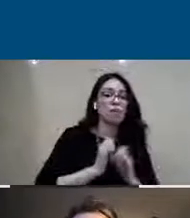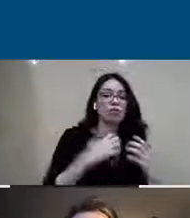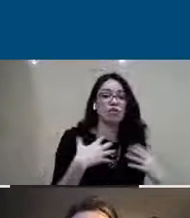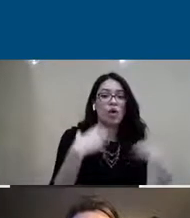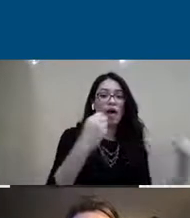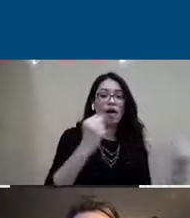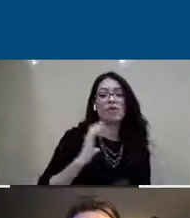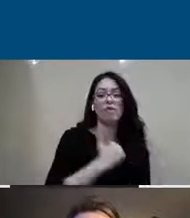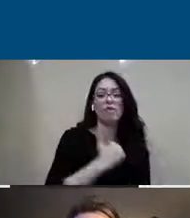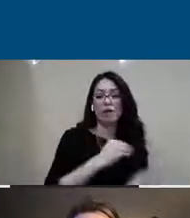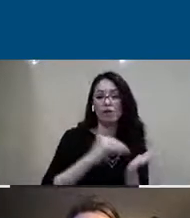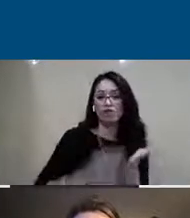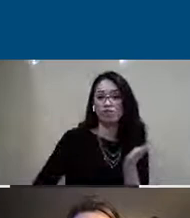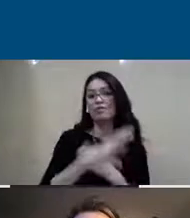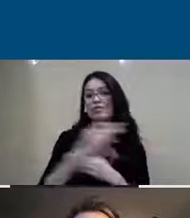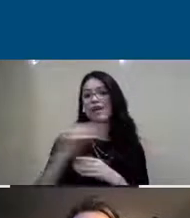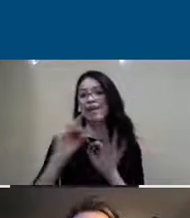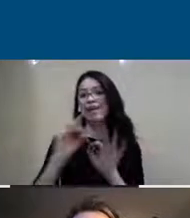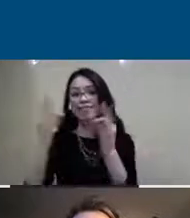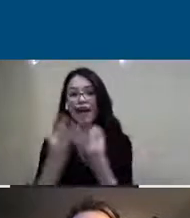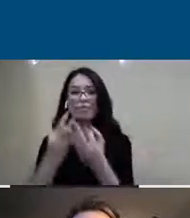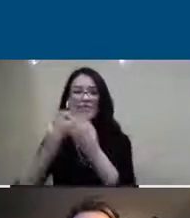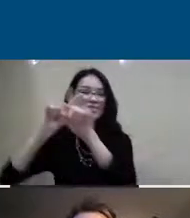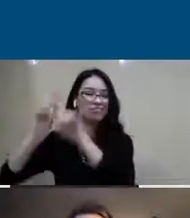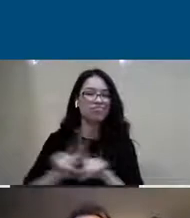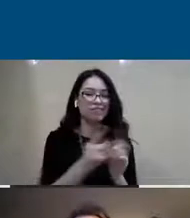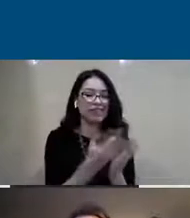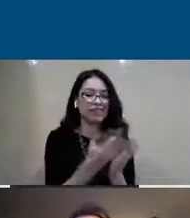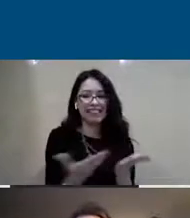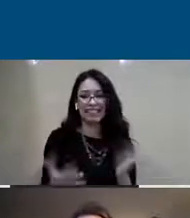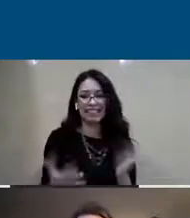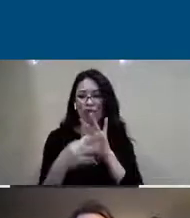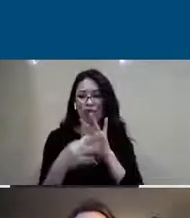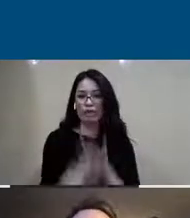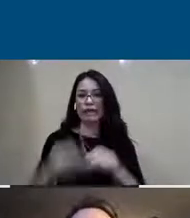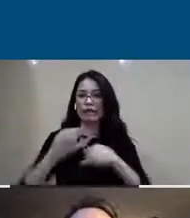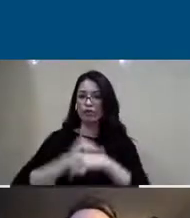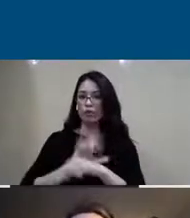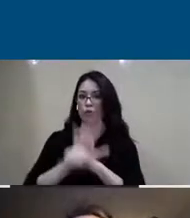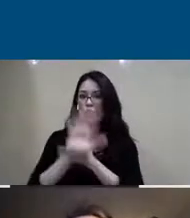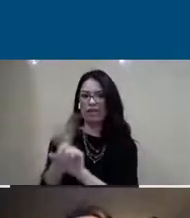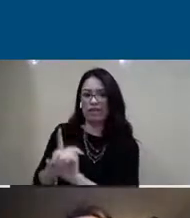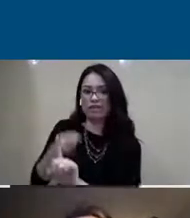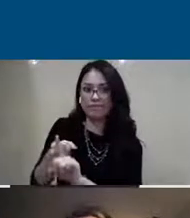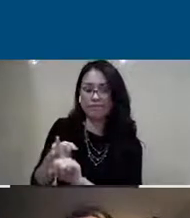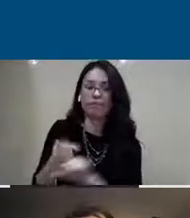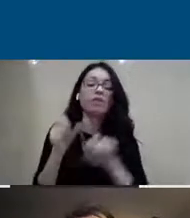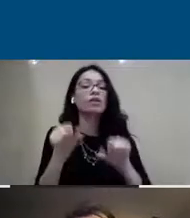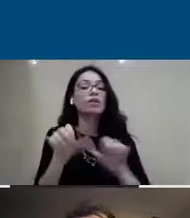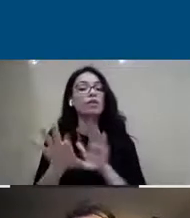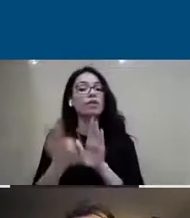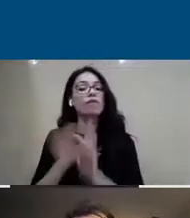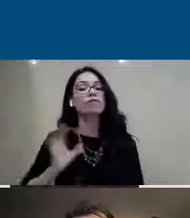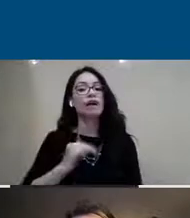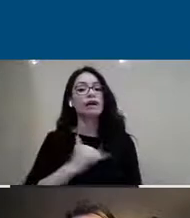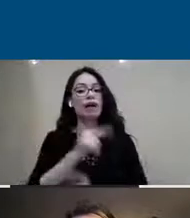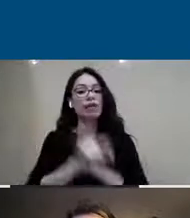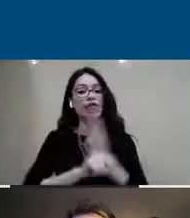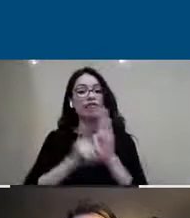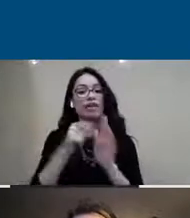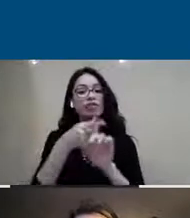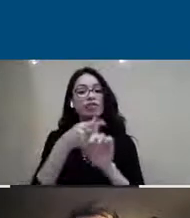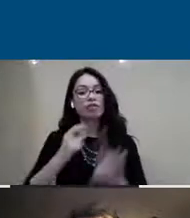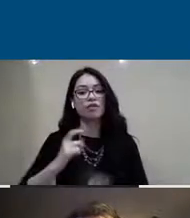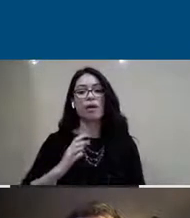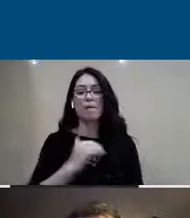things COVID related. You can find the recordings of our town hall on my website, boardmembermelvoin.com, or